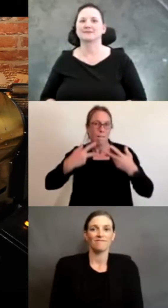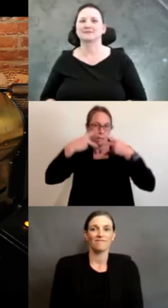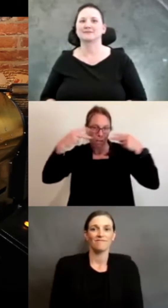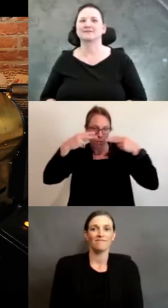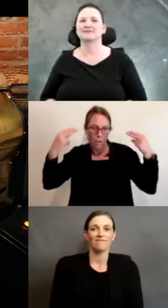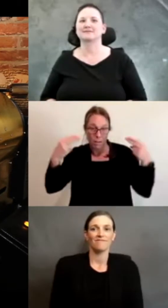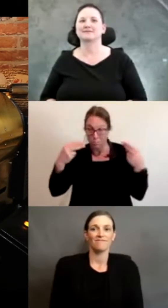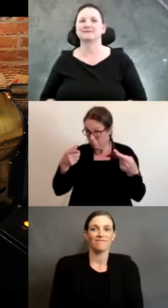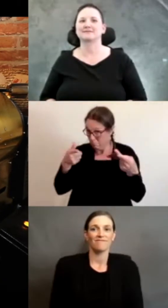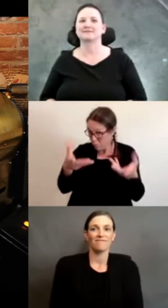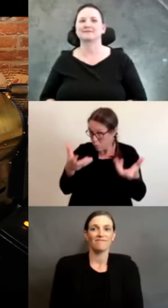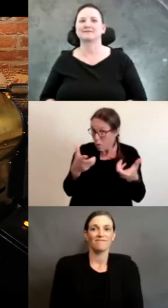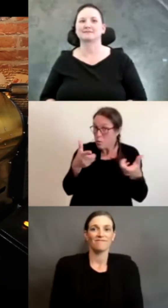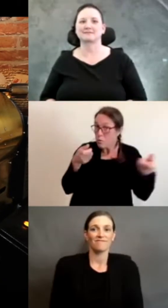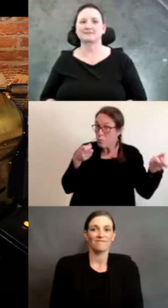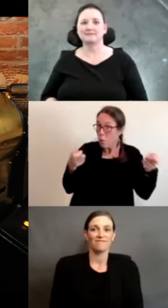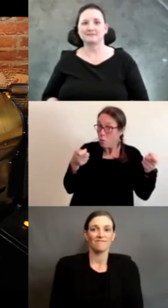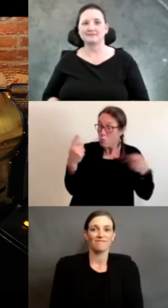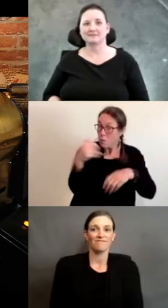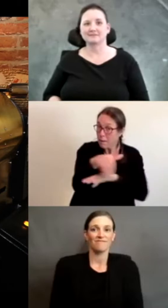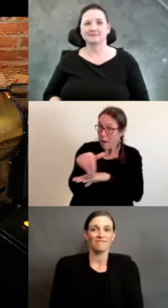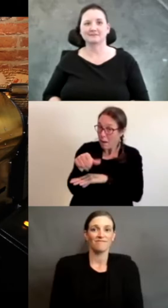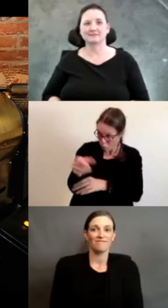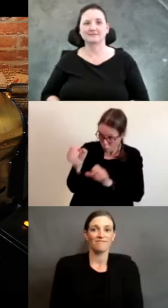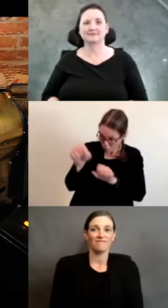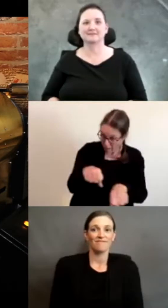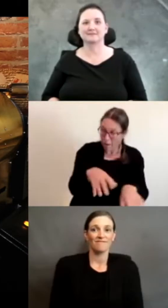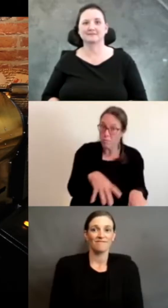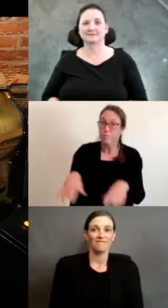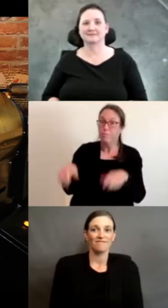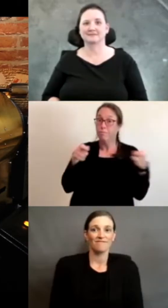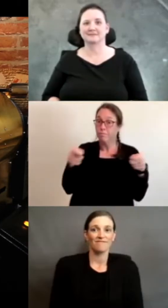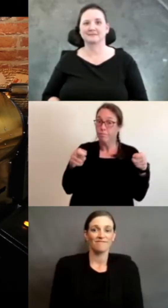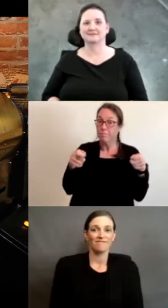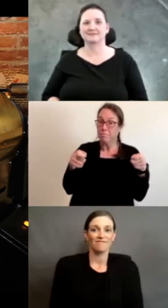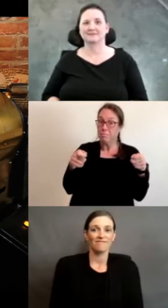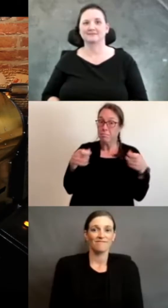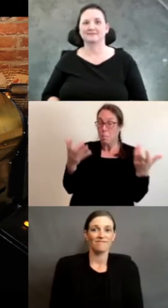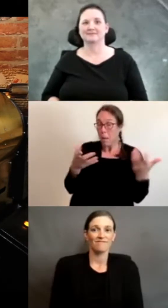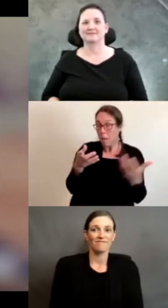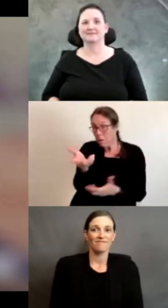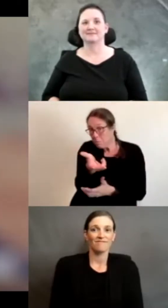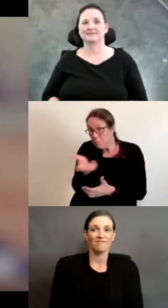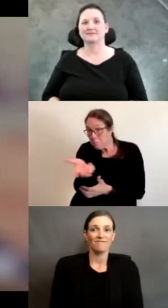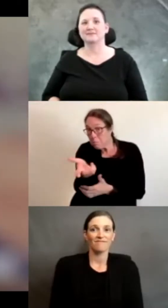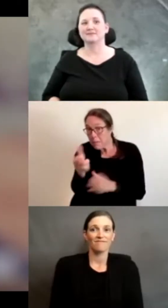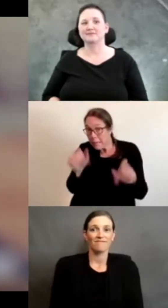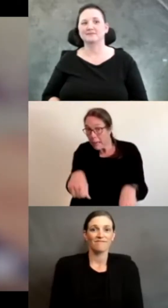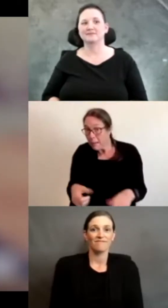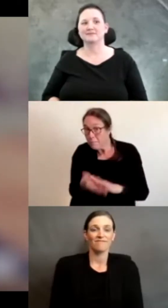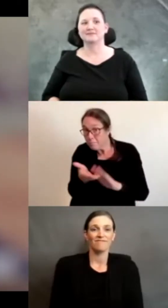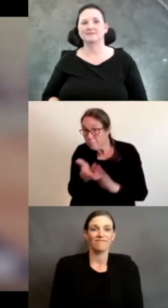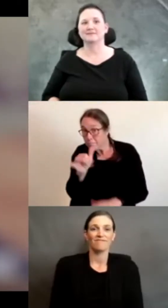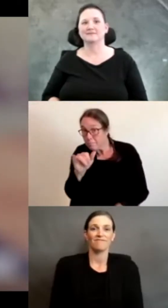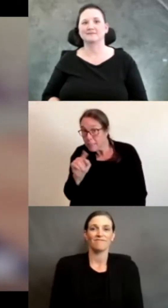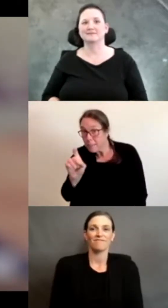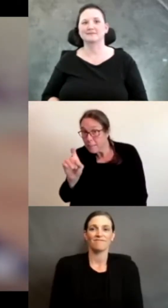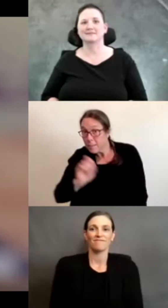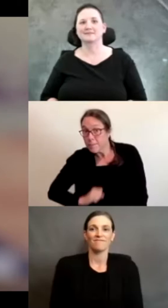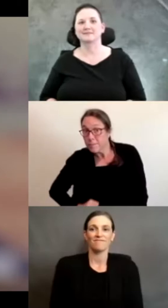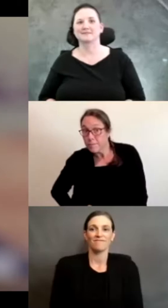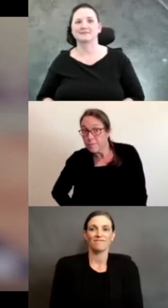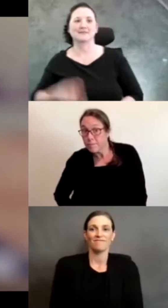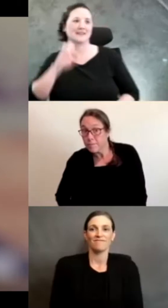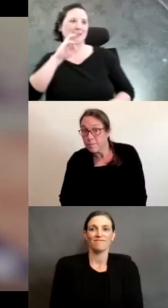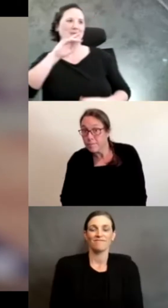an evening? You're more than welcome. You know that. Maybe you, Amelia, and Celia? Let's do it. I'll